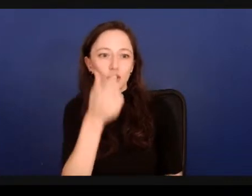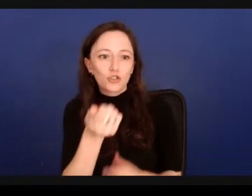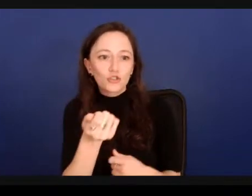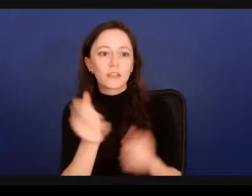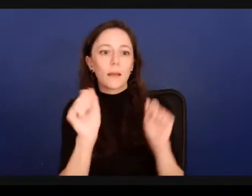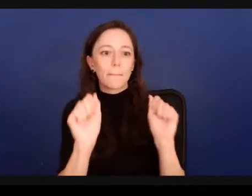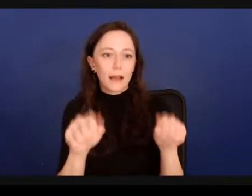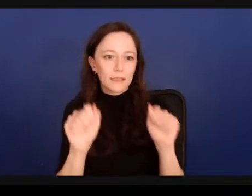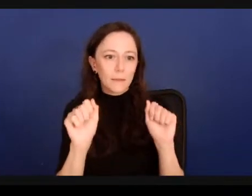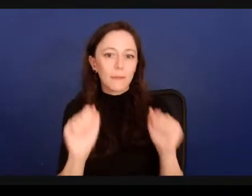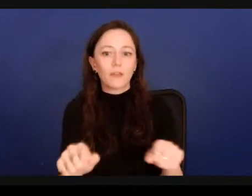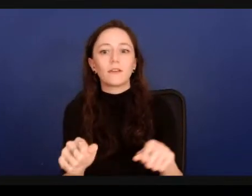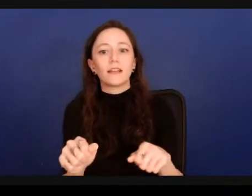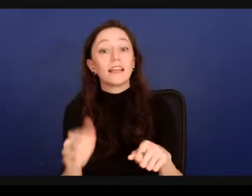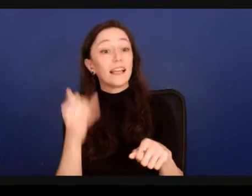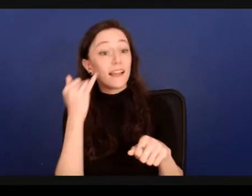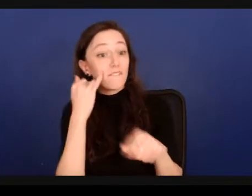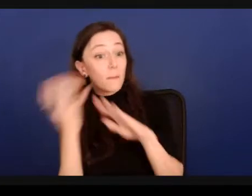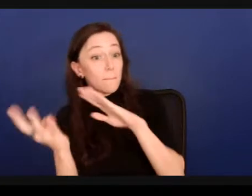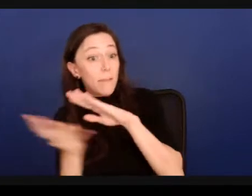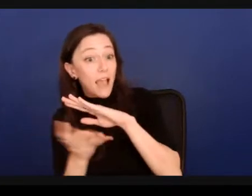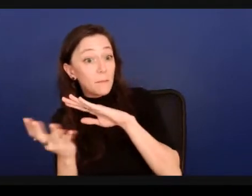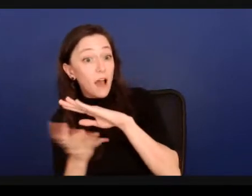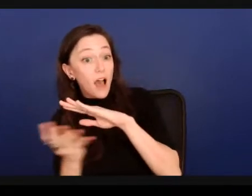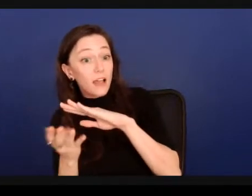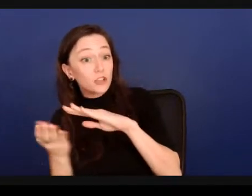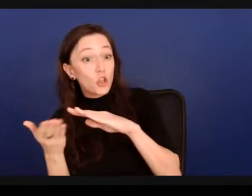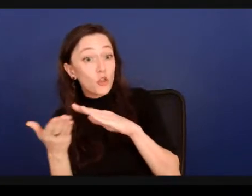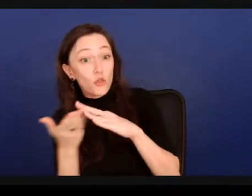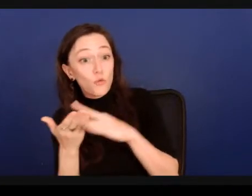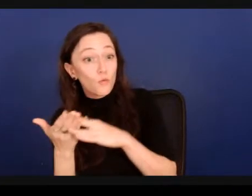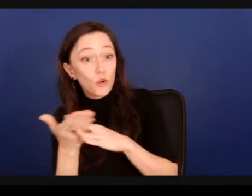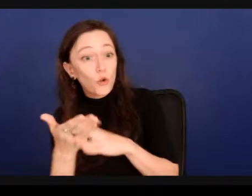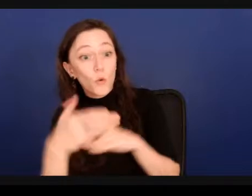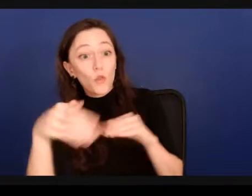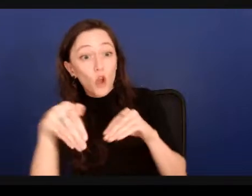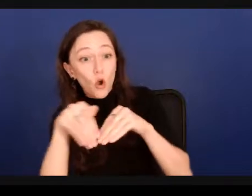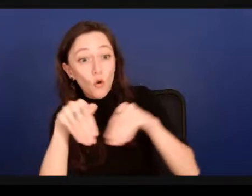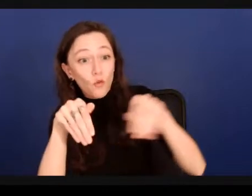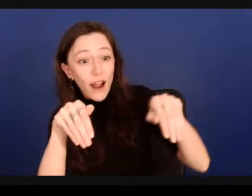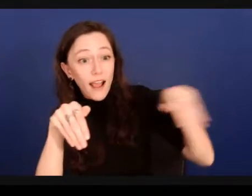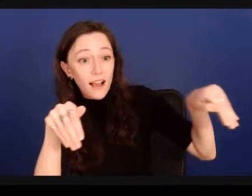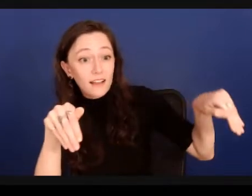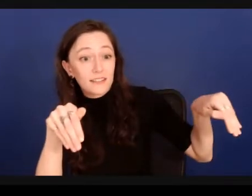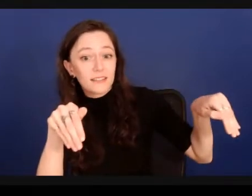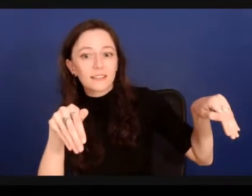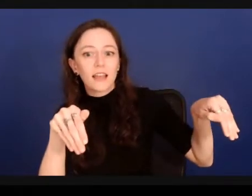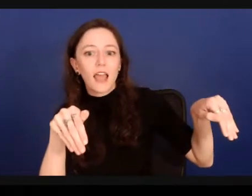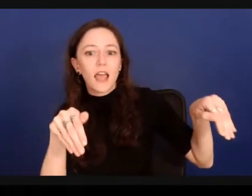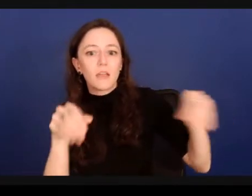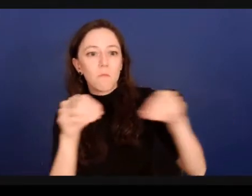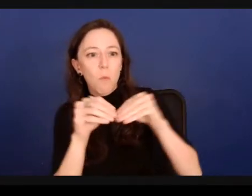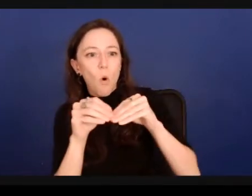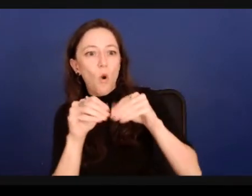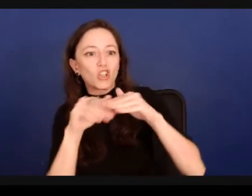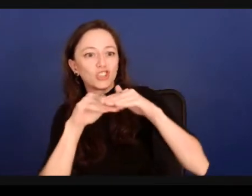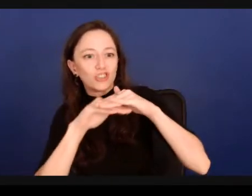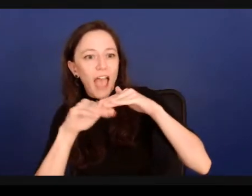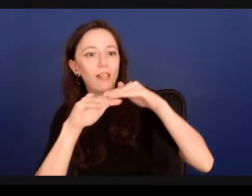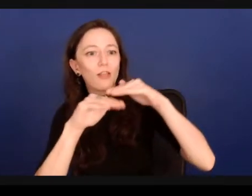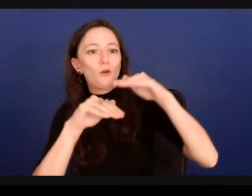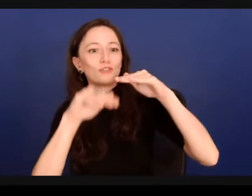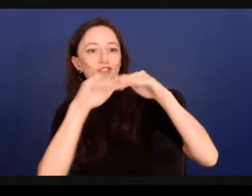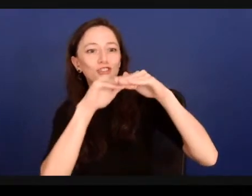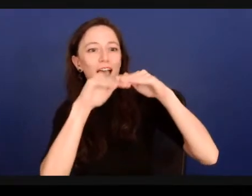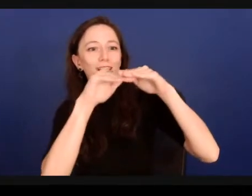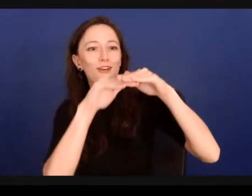is coming through these cracks all the way to here to Pu'uko, and we're seeing them get shallower and shallower here, and they're not quite to the surface, but